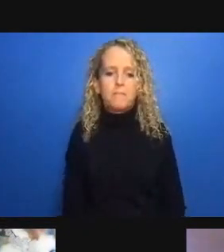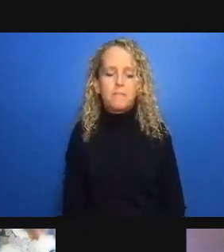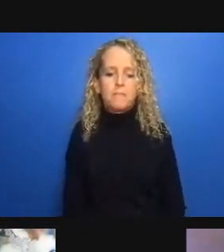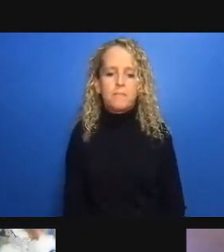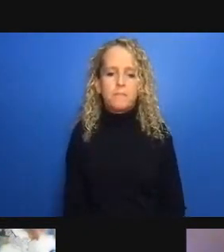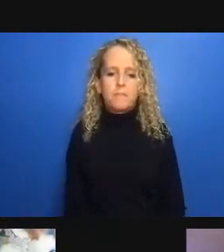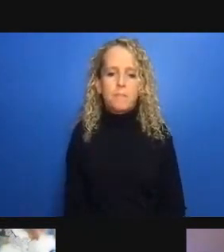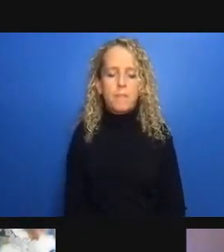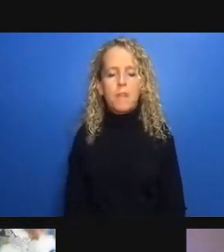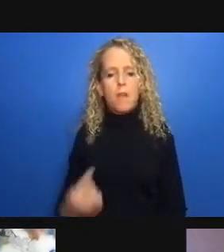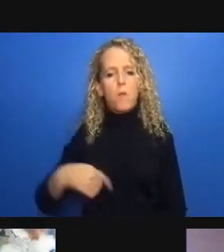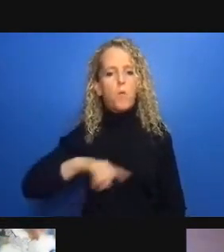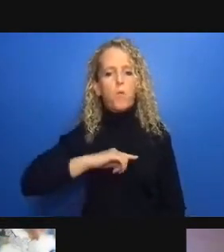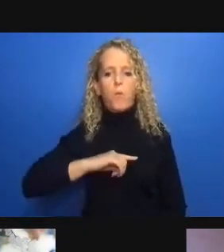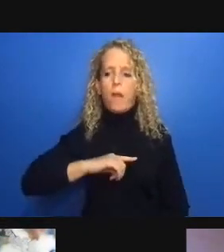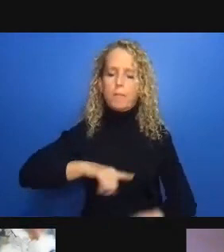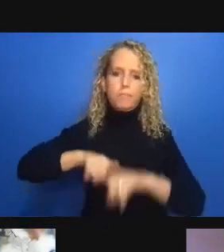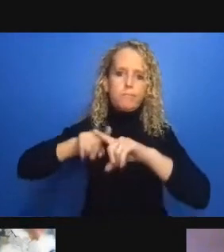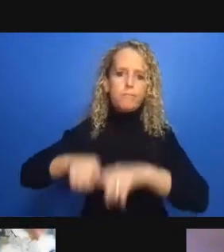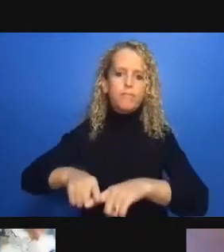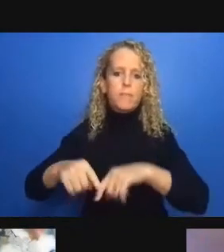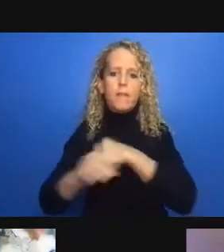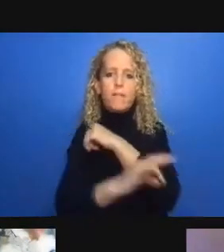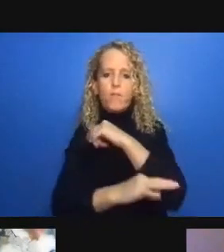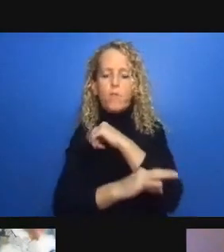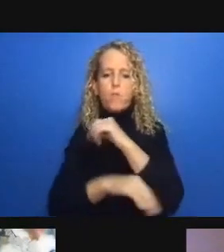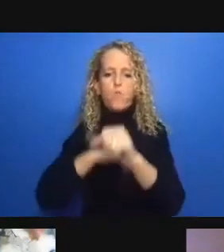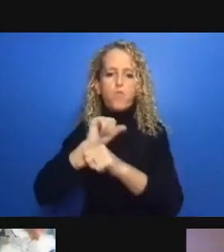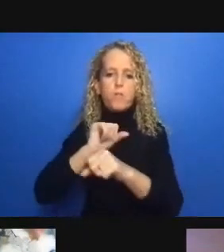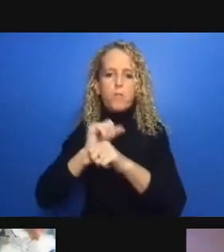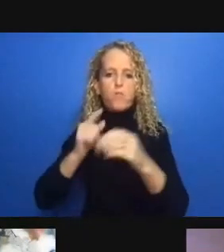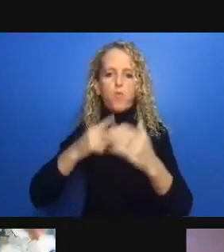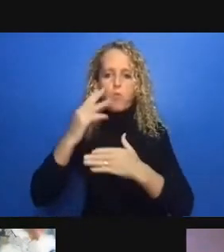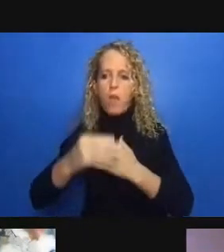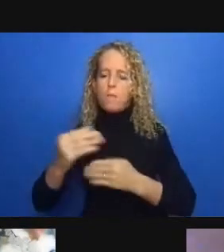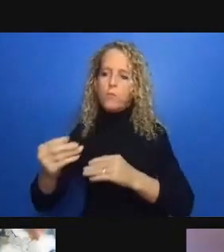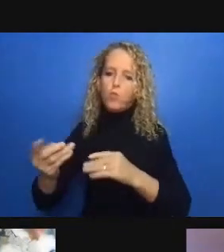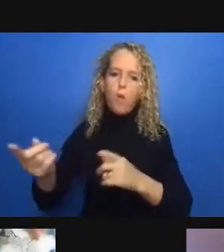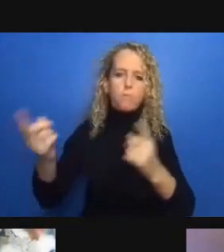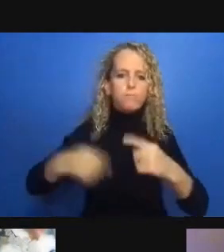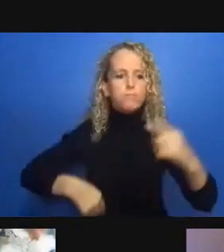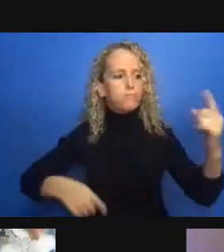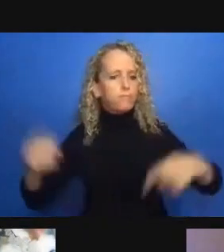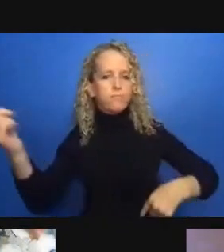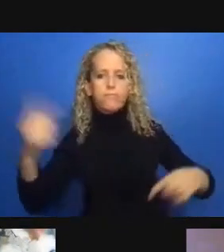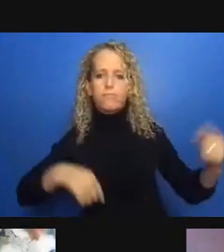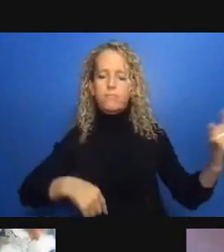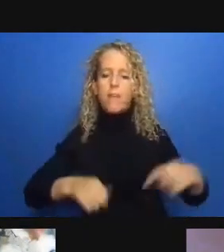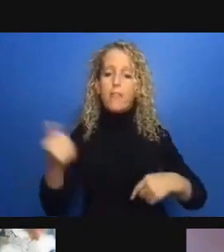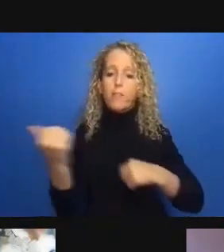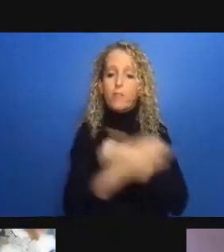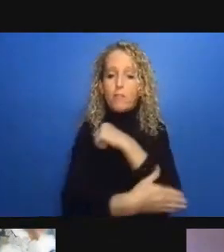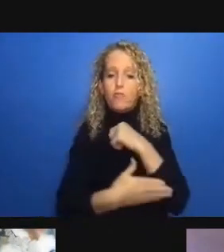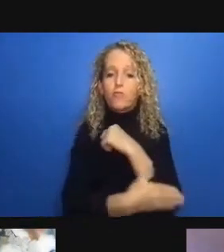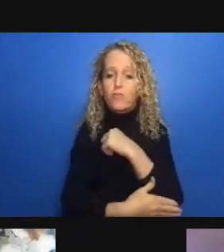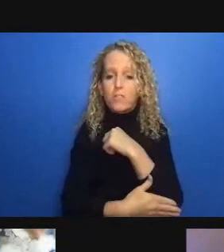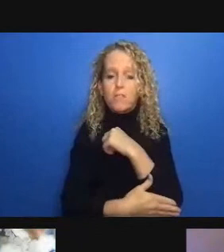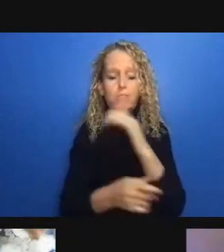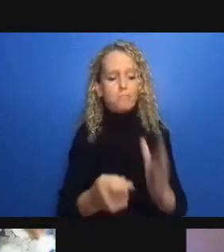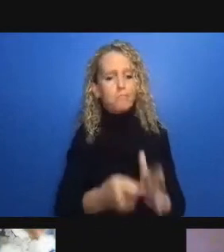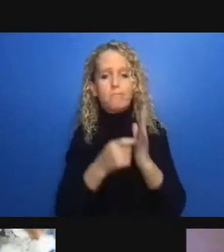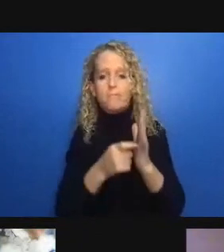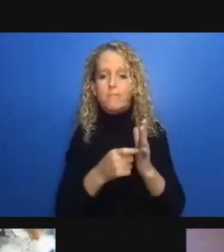reliant on a temporary foreign worker program and workers coming in. And from the Federation's perspective, we